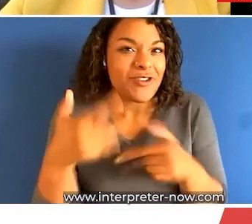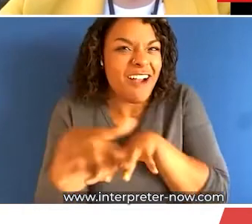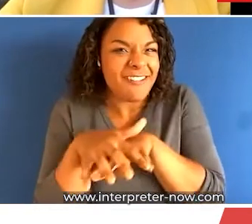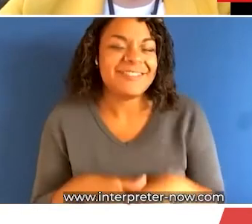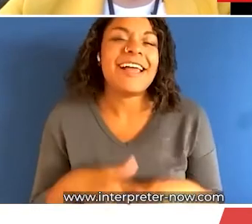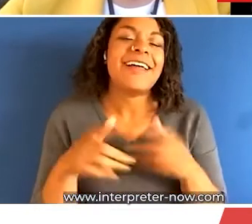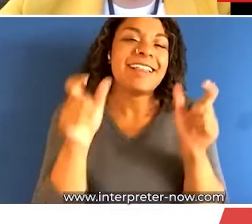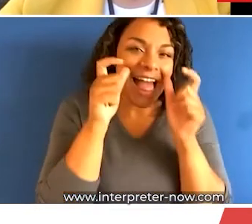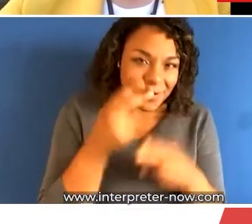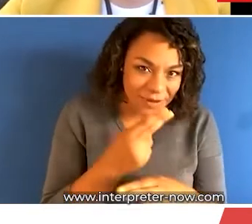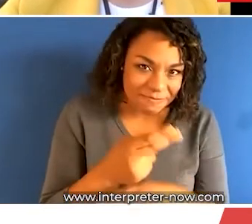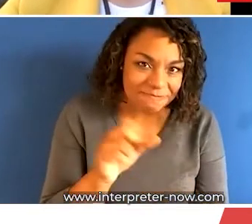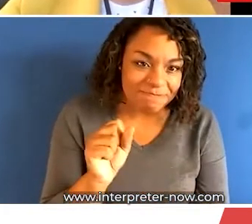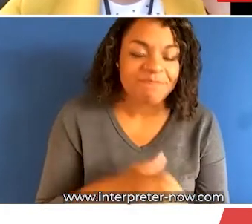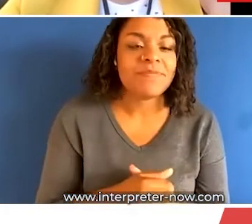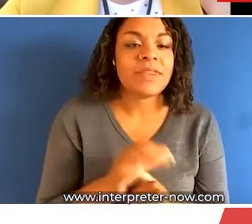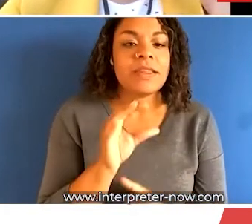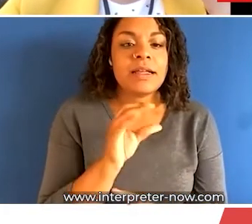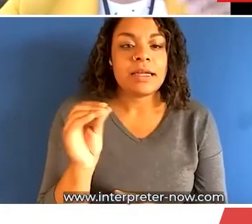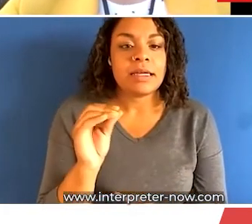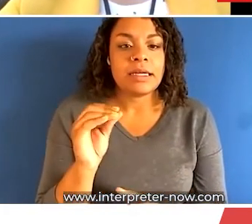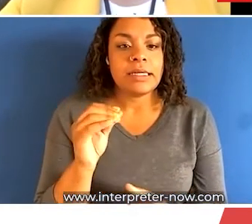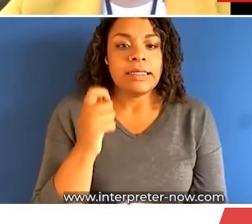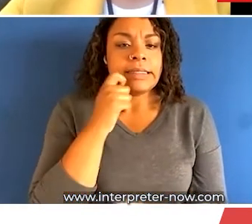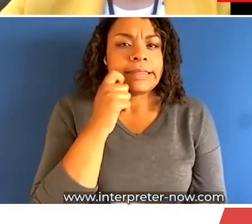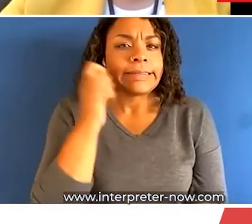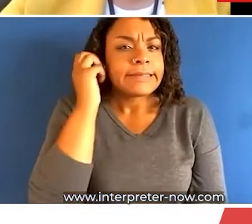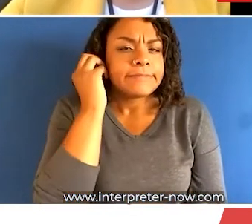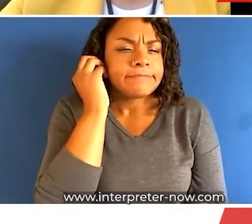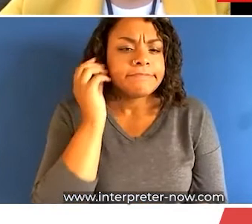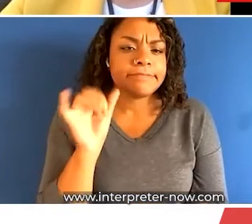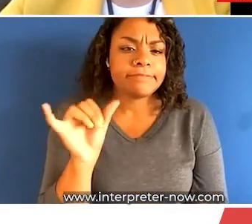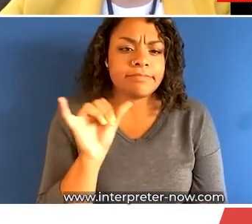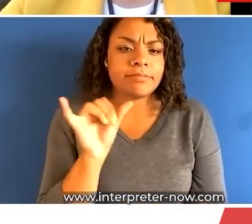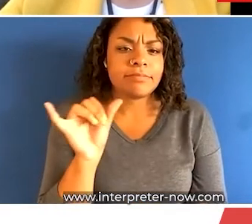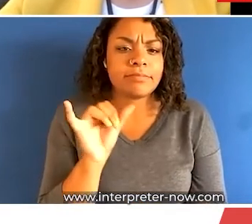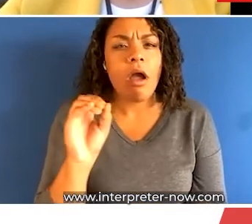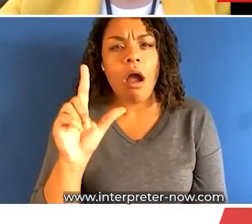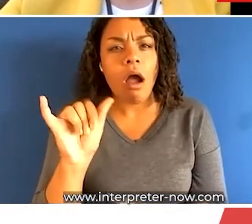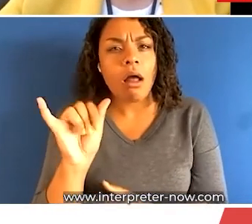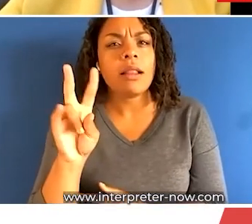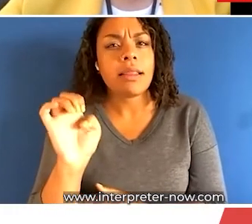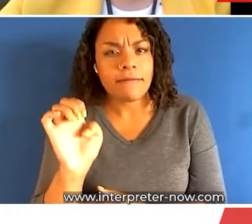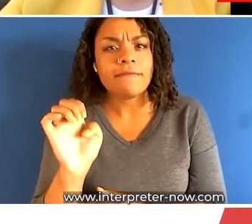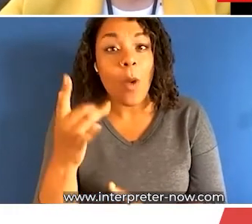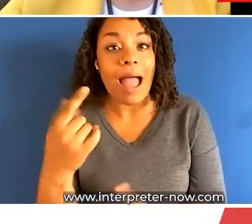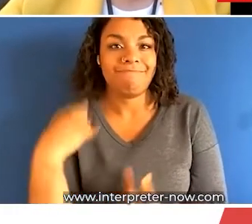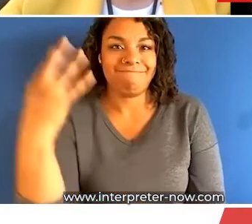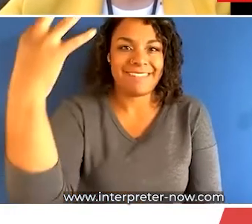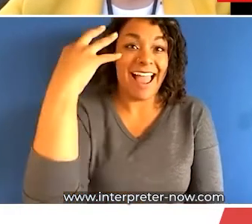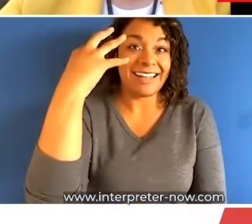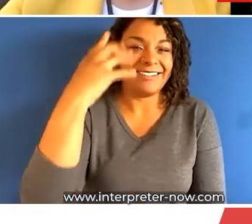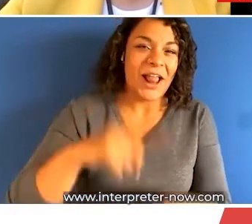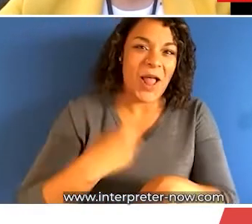glasses, and my skin is kind of like olive that has been in the sun for too